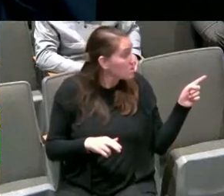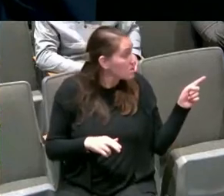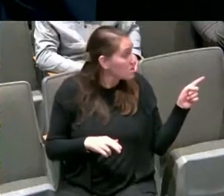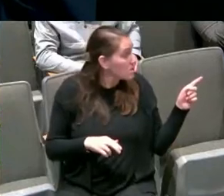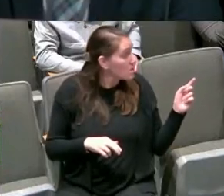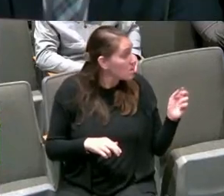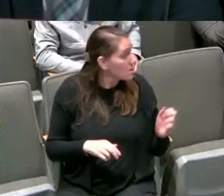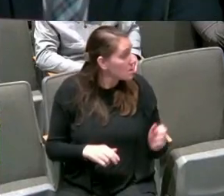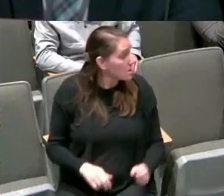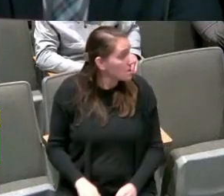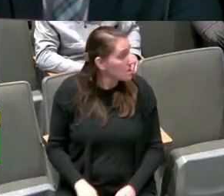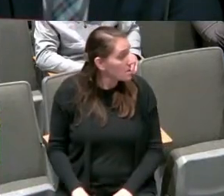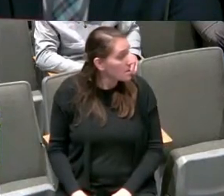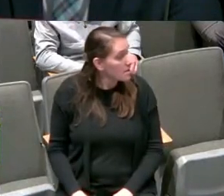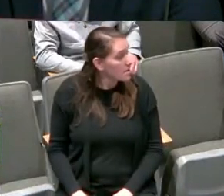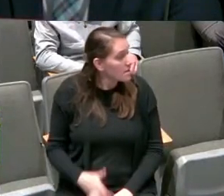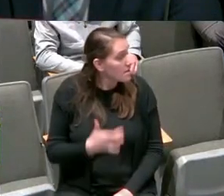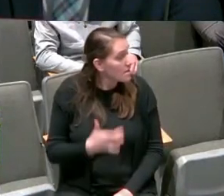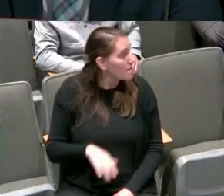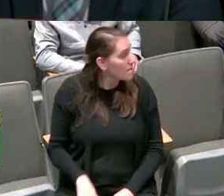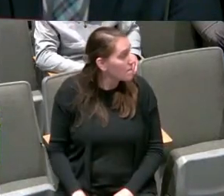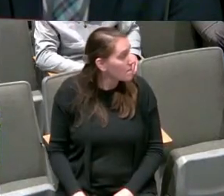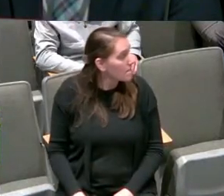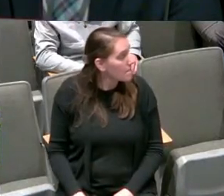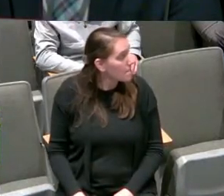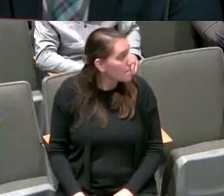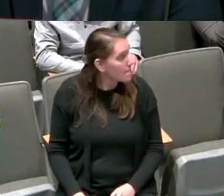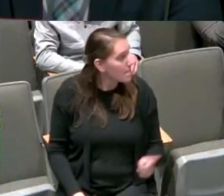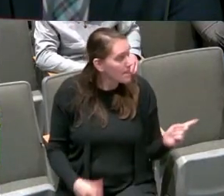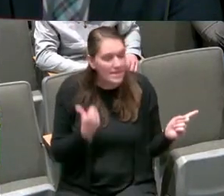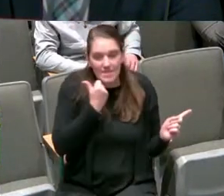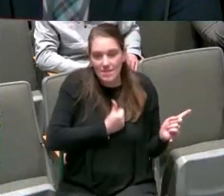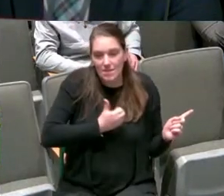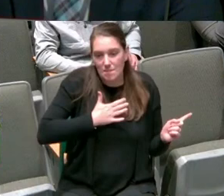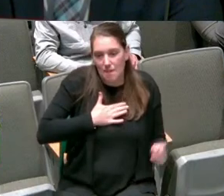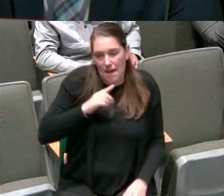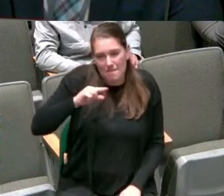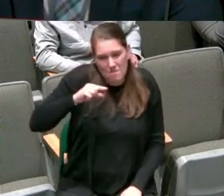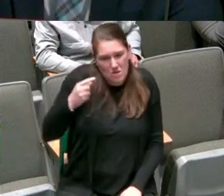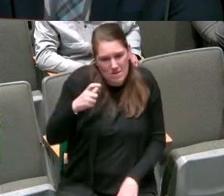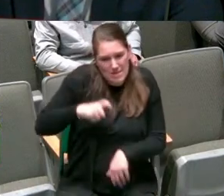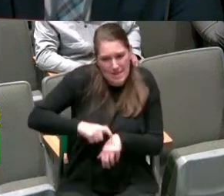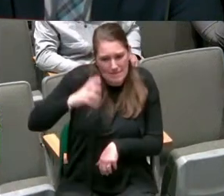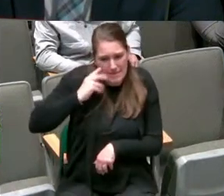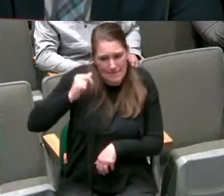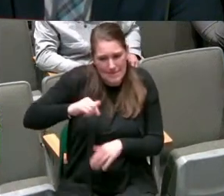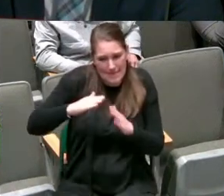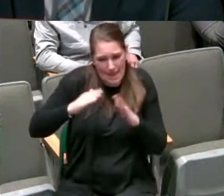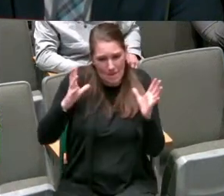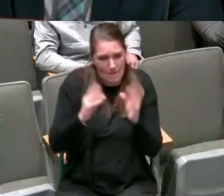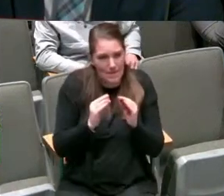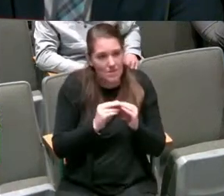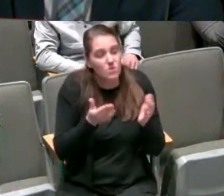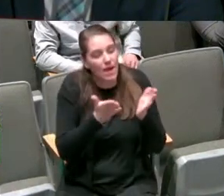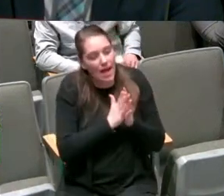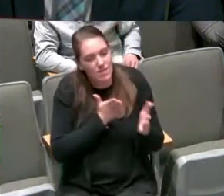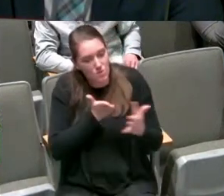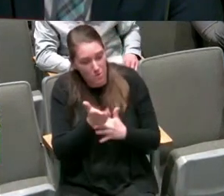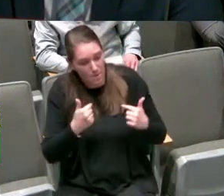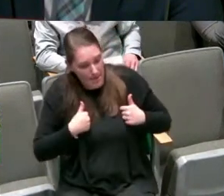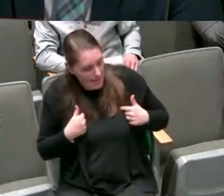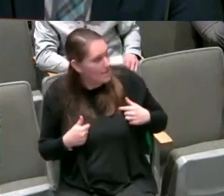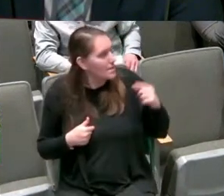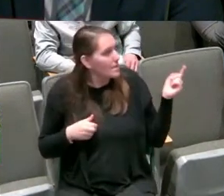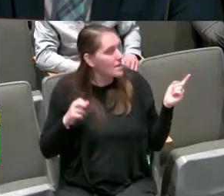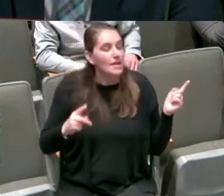uh I'm sorry I know so you just ask back through me if you don't